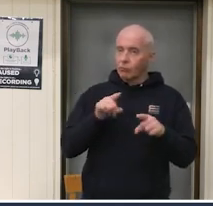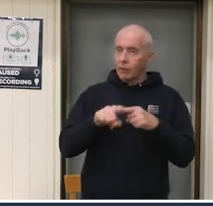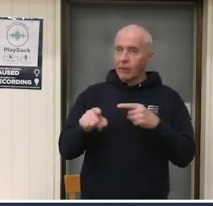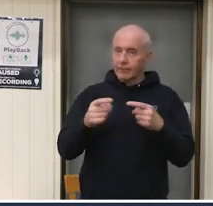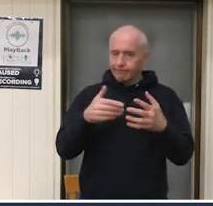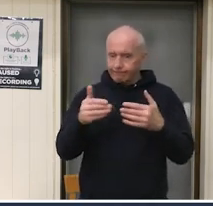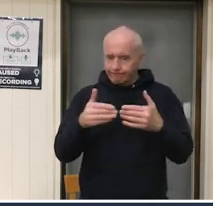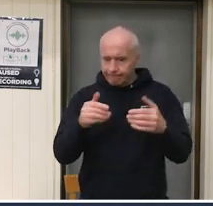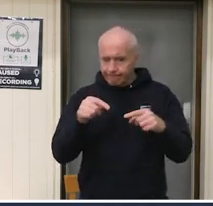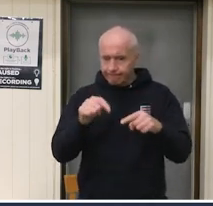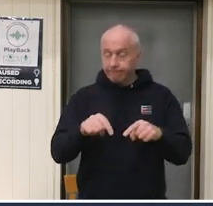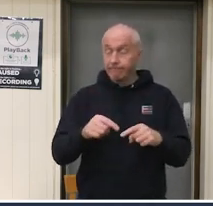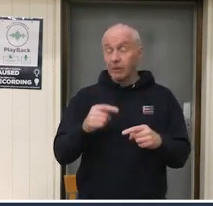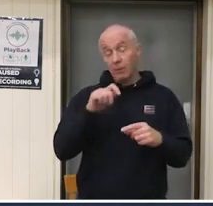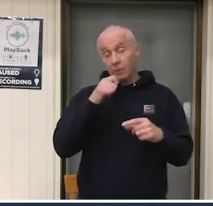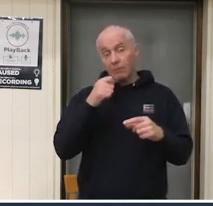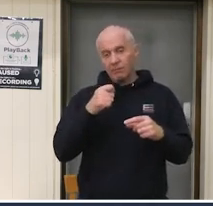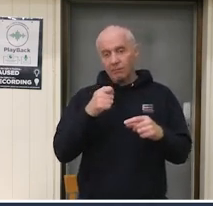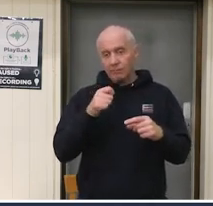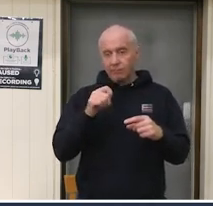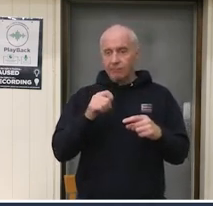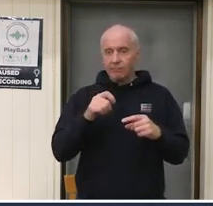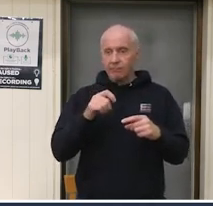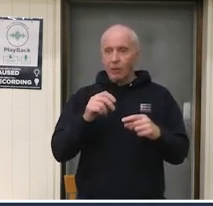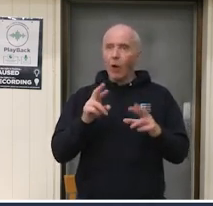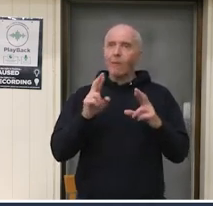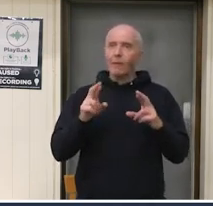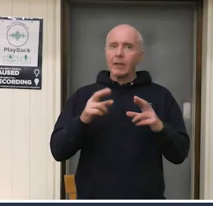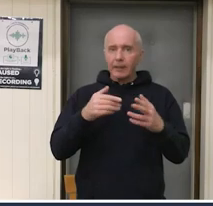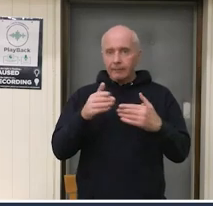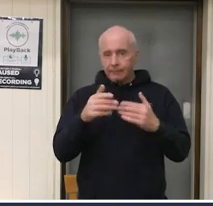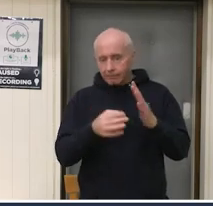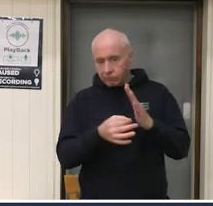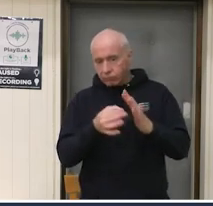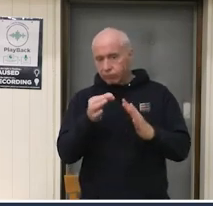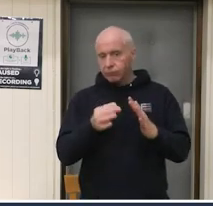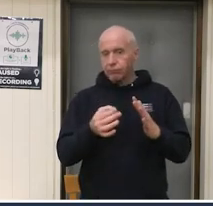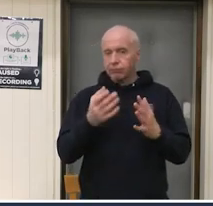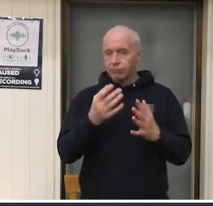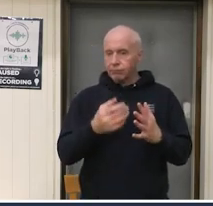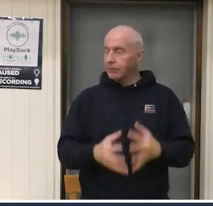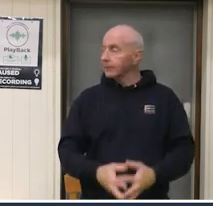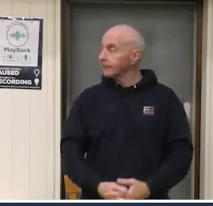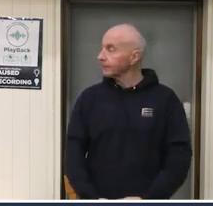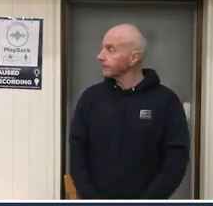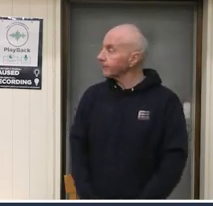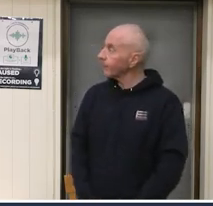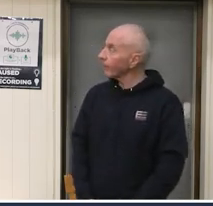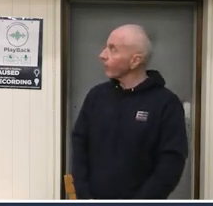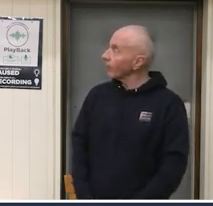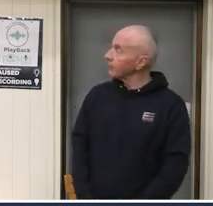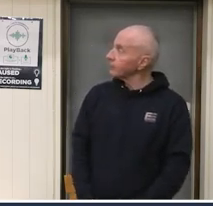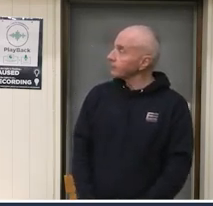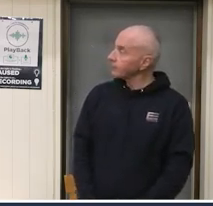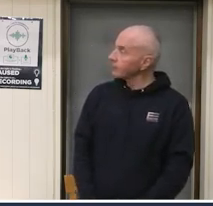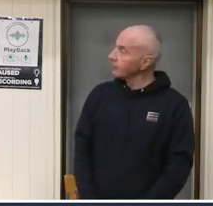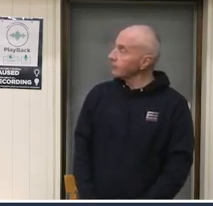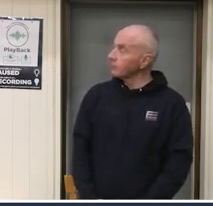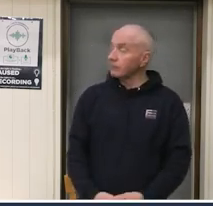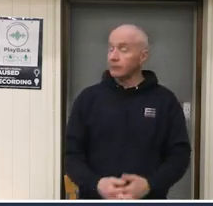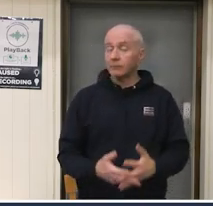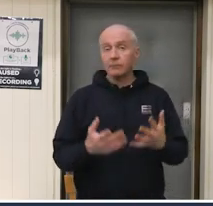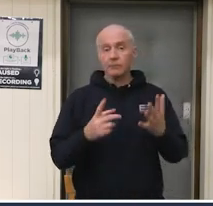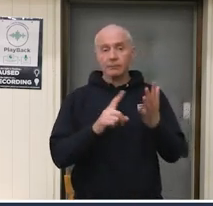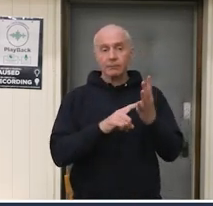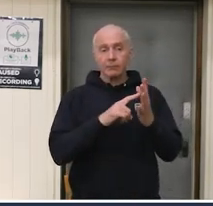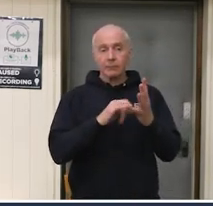So we're getting there. Right, next slide. So let's talk a bit about laser-driven fusion